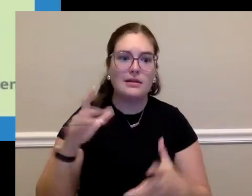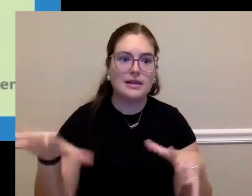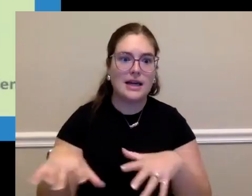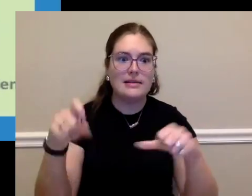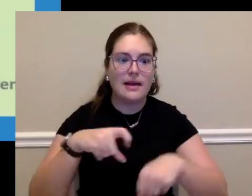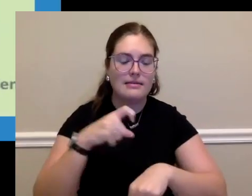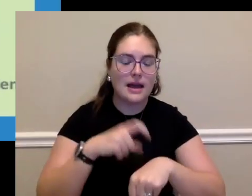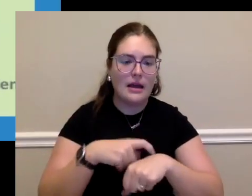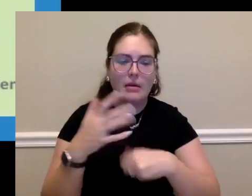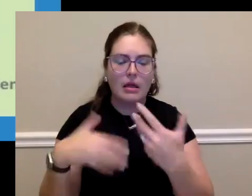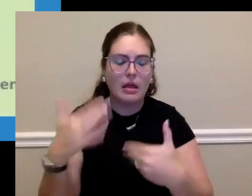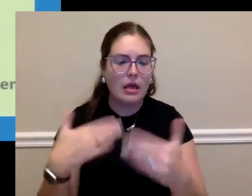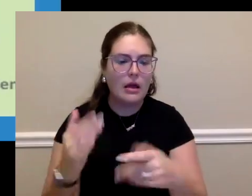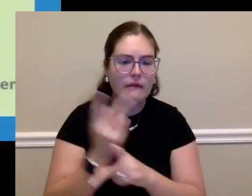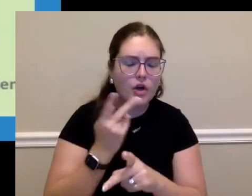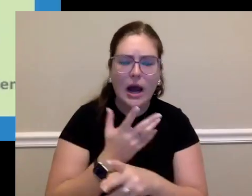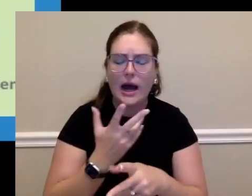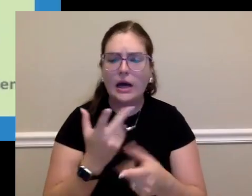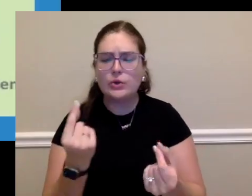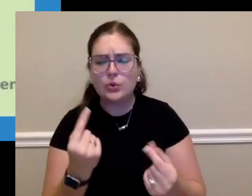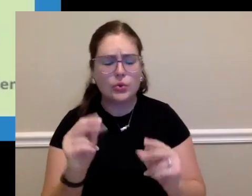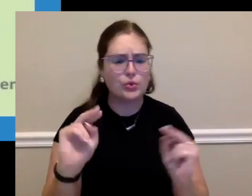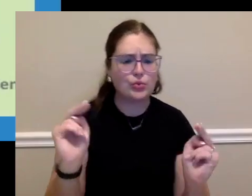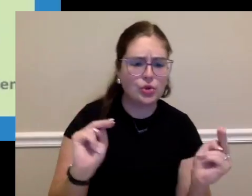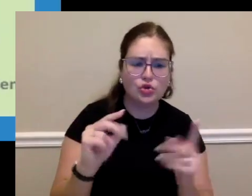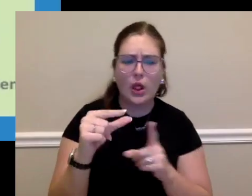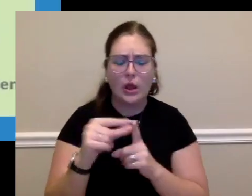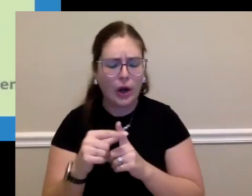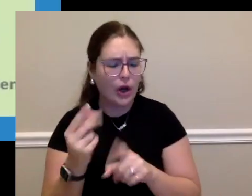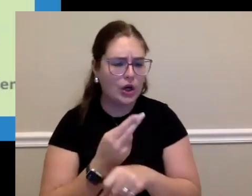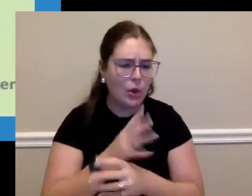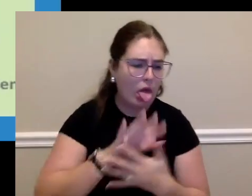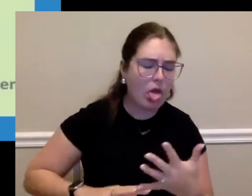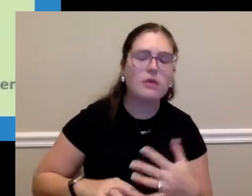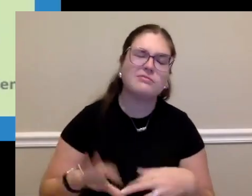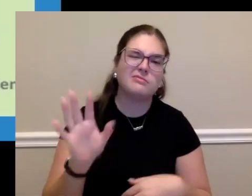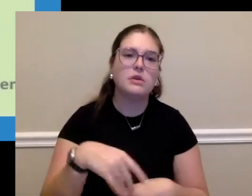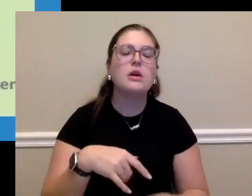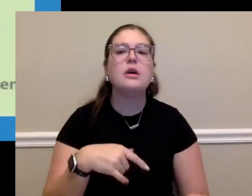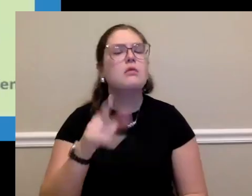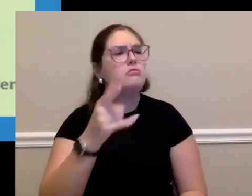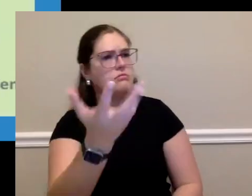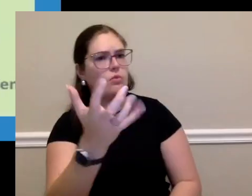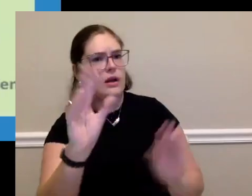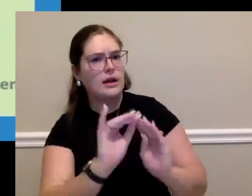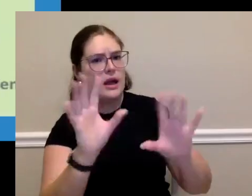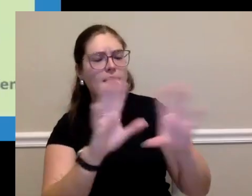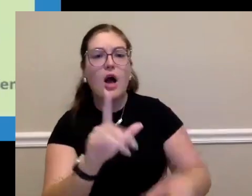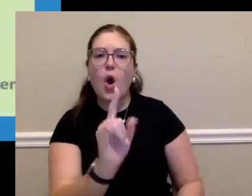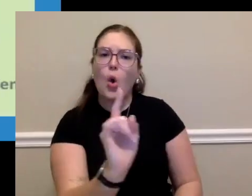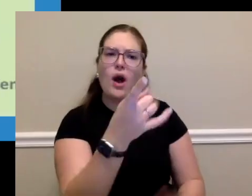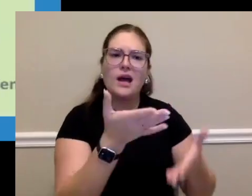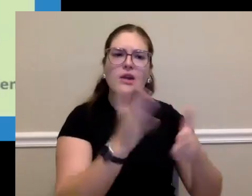how to what a neutral. yeah. And just to clarify, it's not always one way. It's